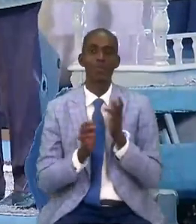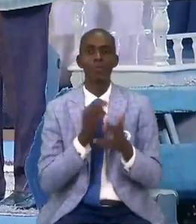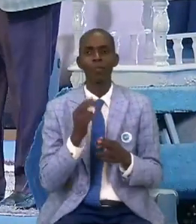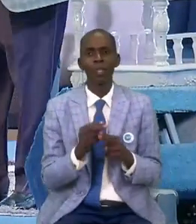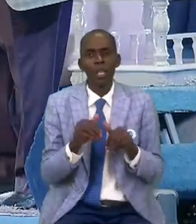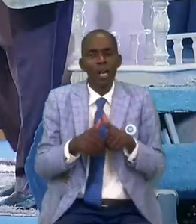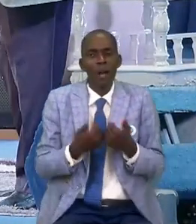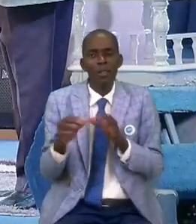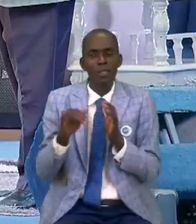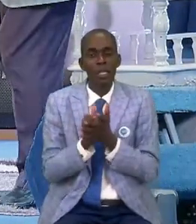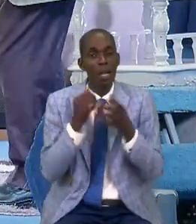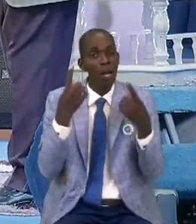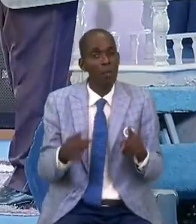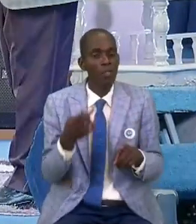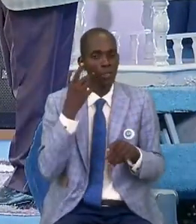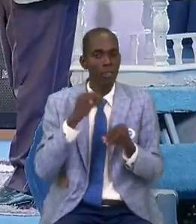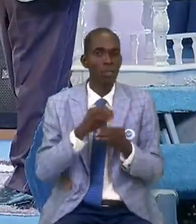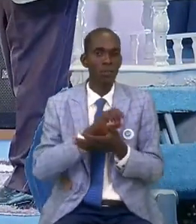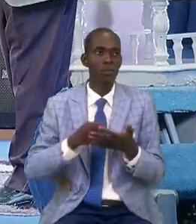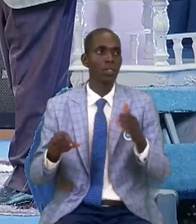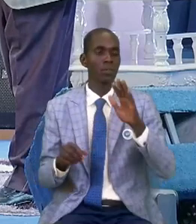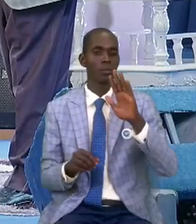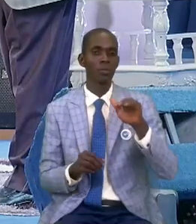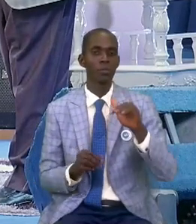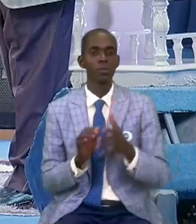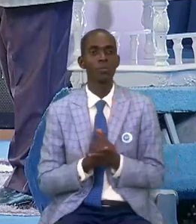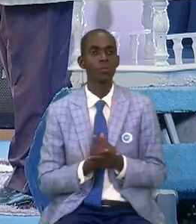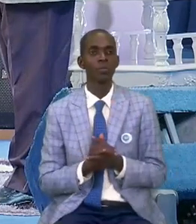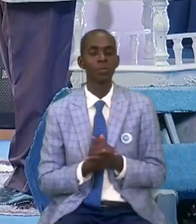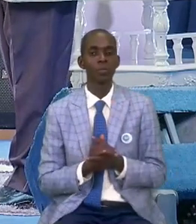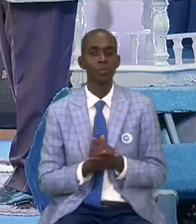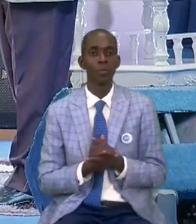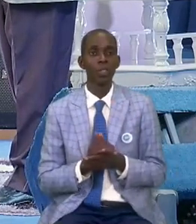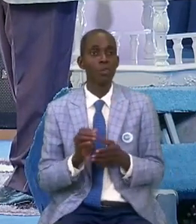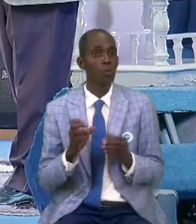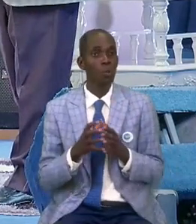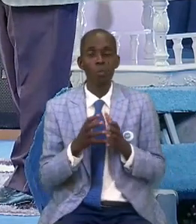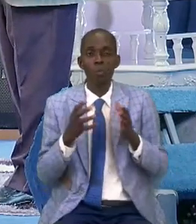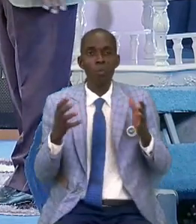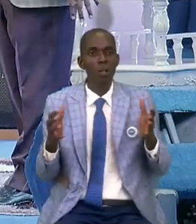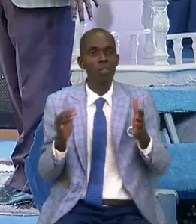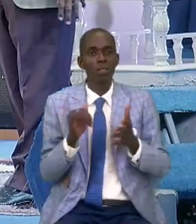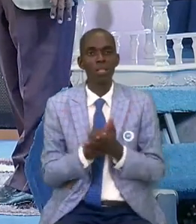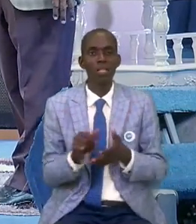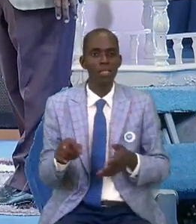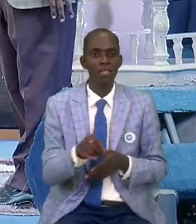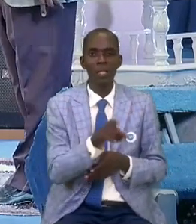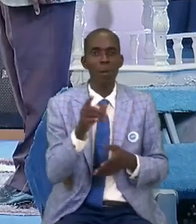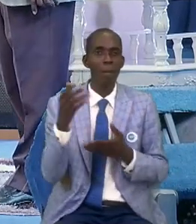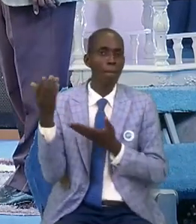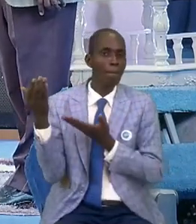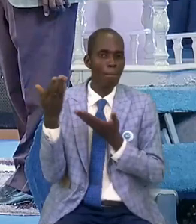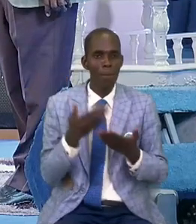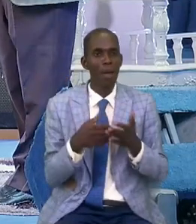it says, insomuch that they brought forth the sick into the